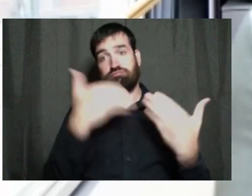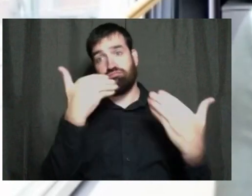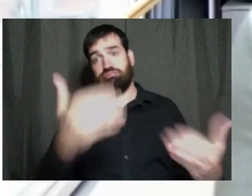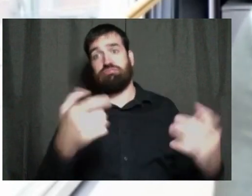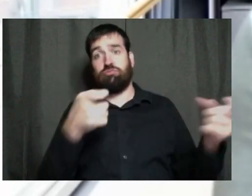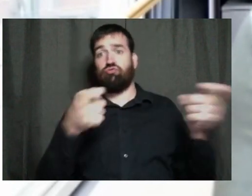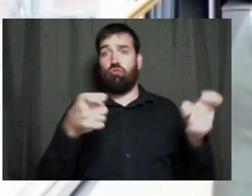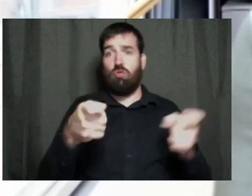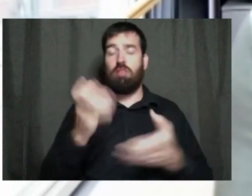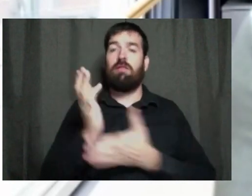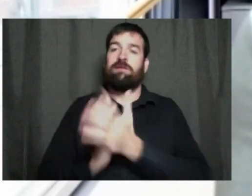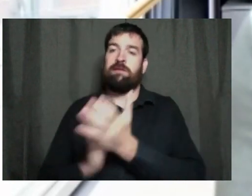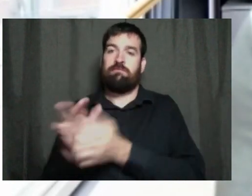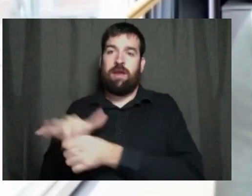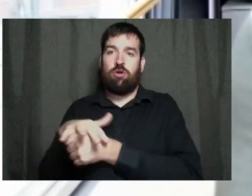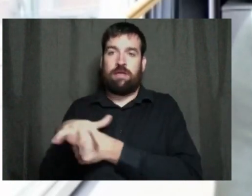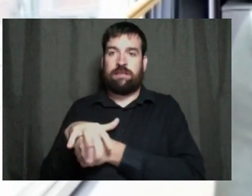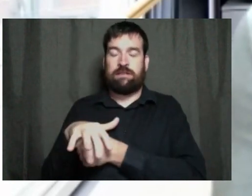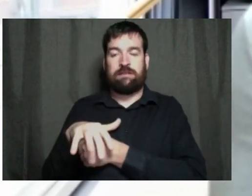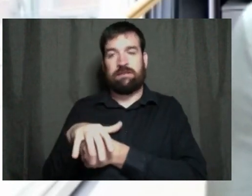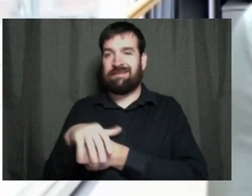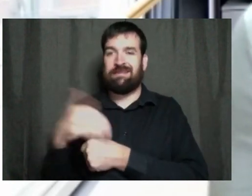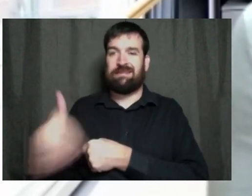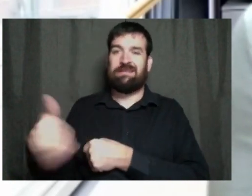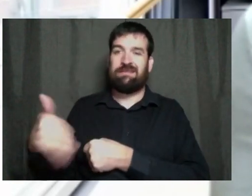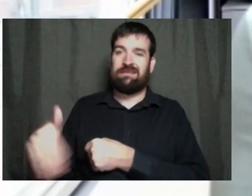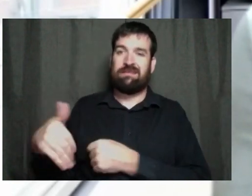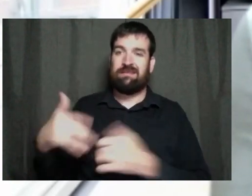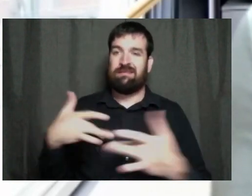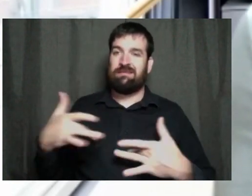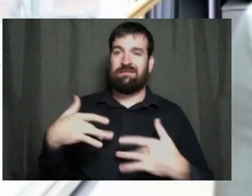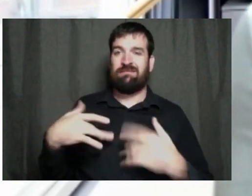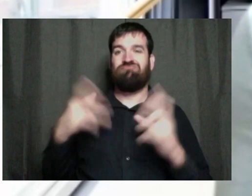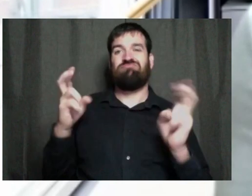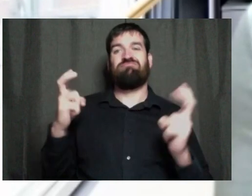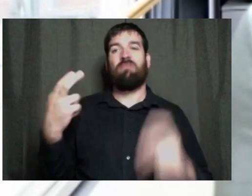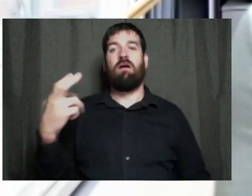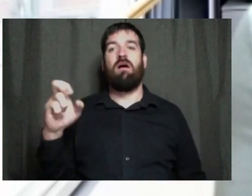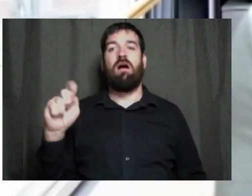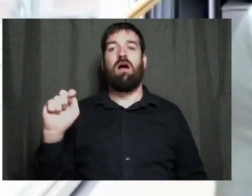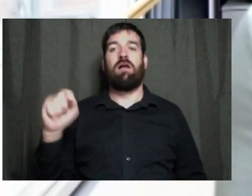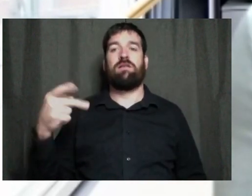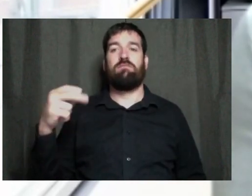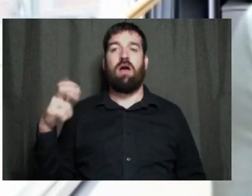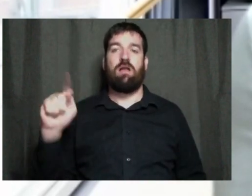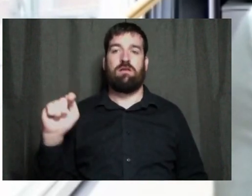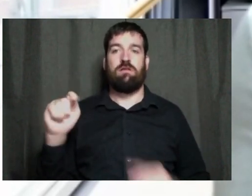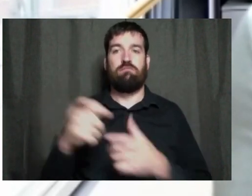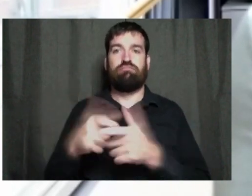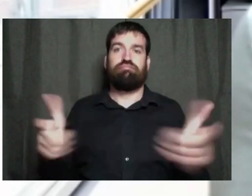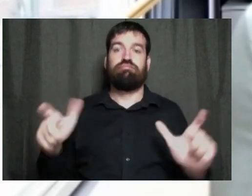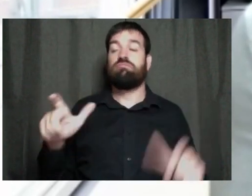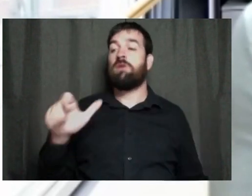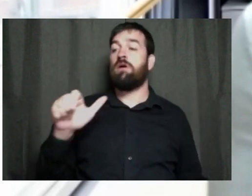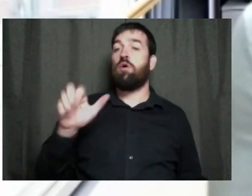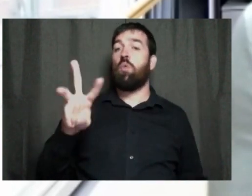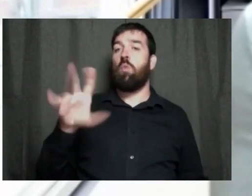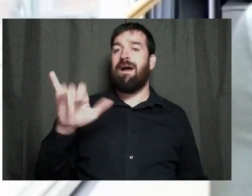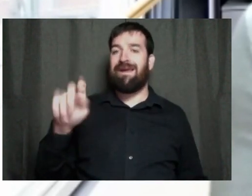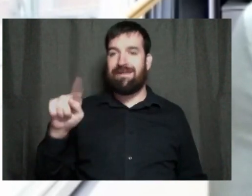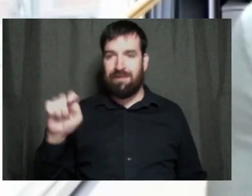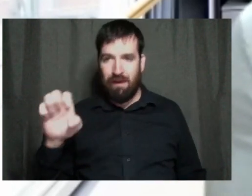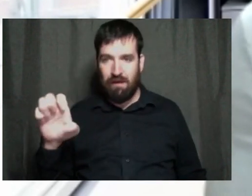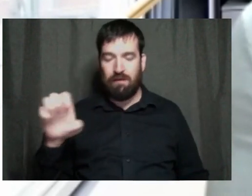then you've got some areas where there's still what are considered to be hot spots. I think in Wyandotte County and Johnson County and the surrounding counties of